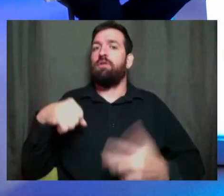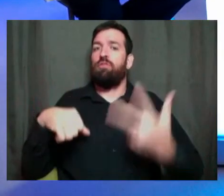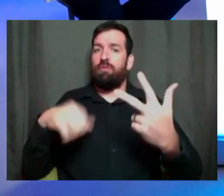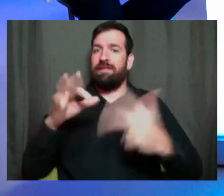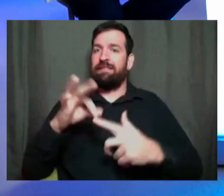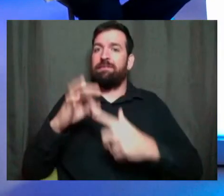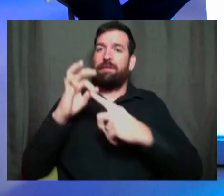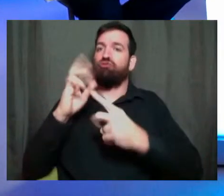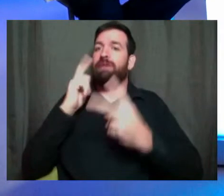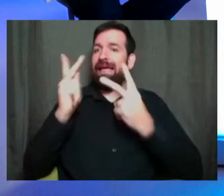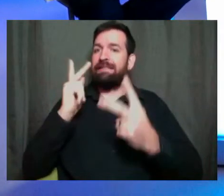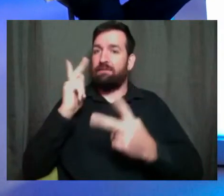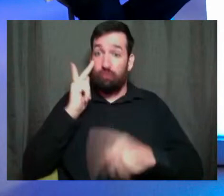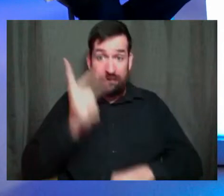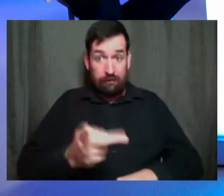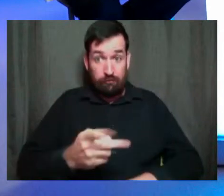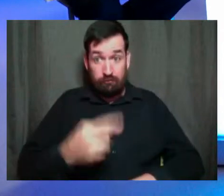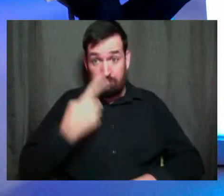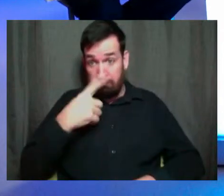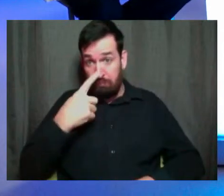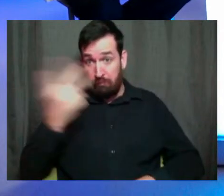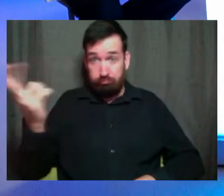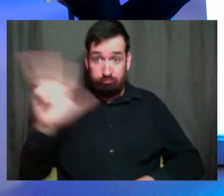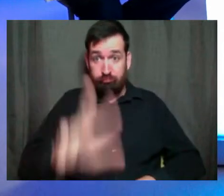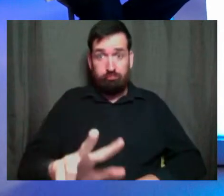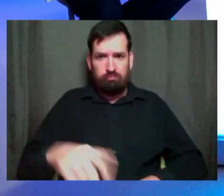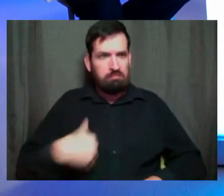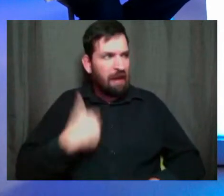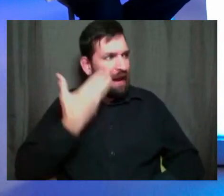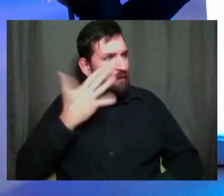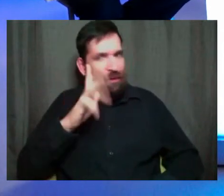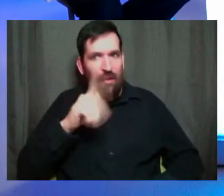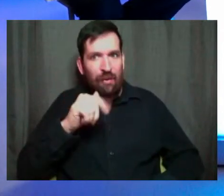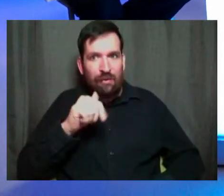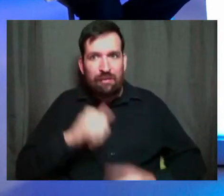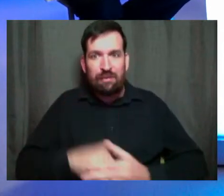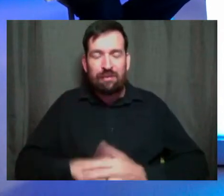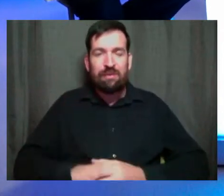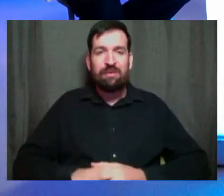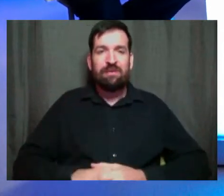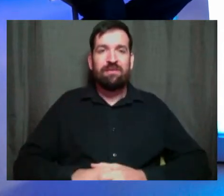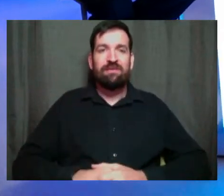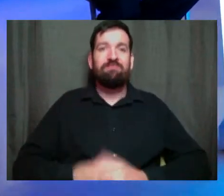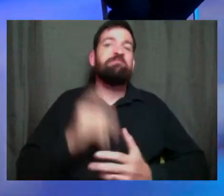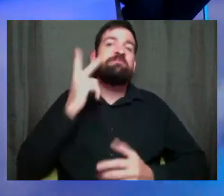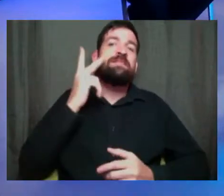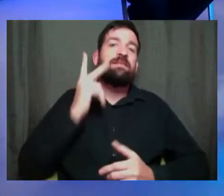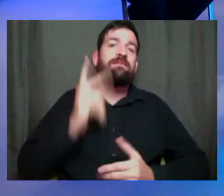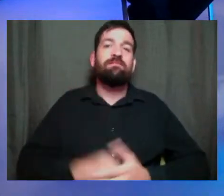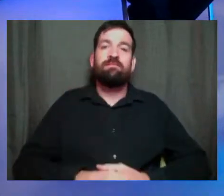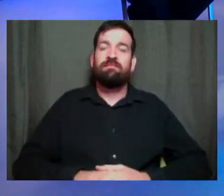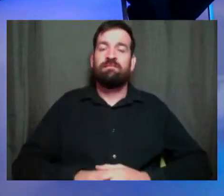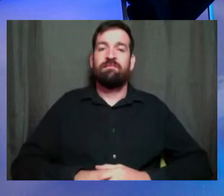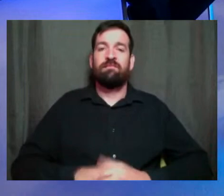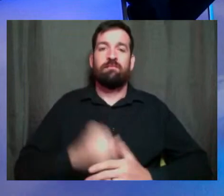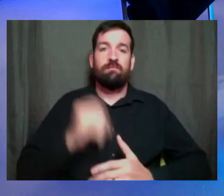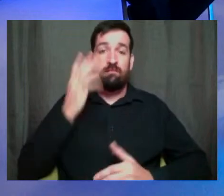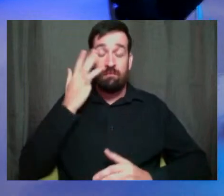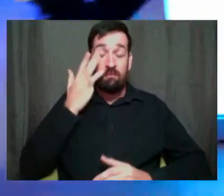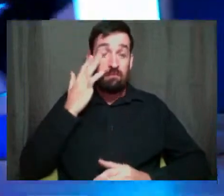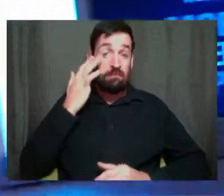you. Can we bring them in really quick, please? I don't know who's the special guest. Let's see Bring who's them out there. in. I can't wait to see. Usher what this them